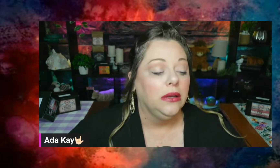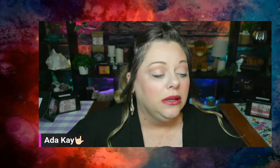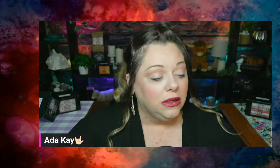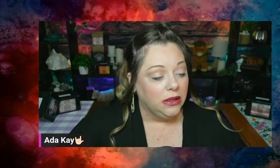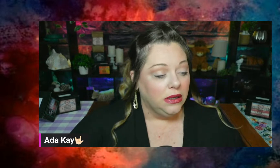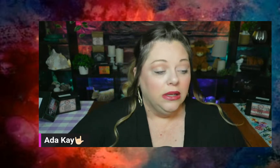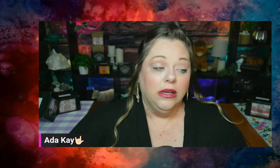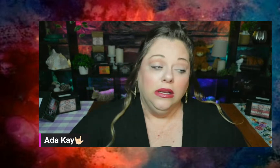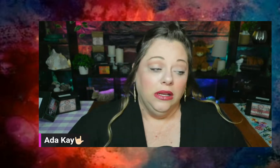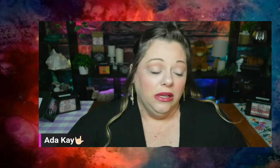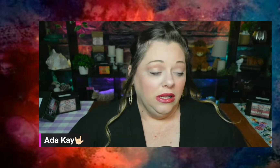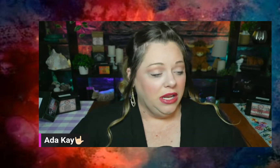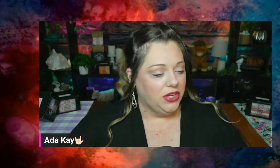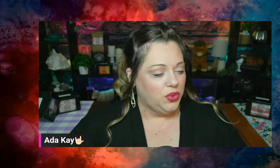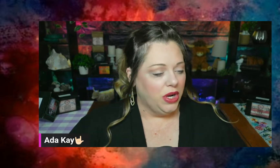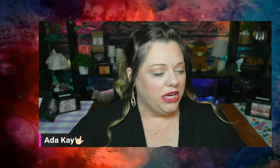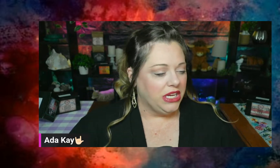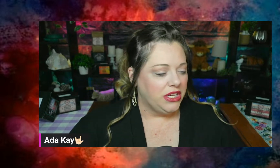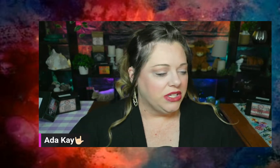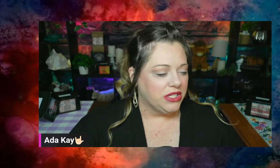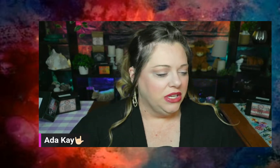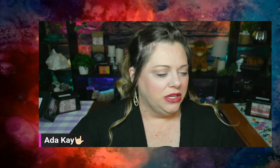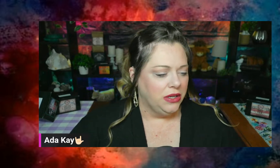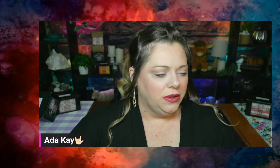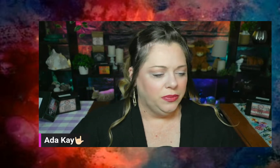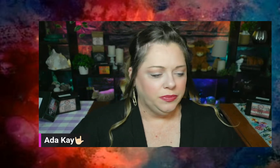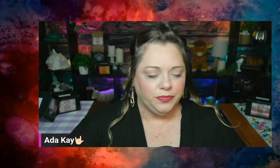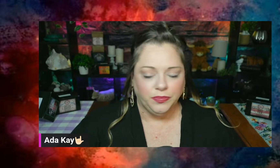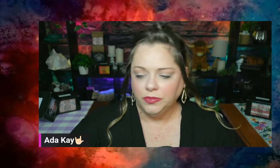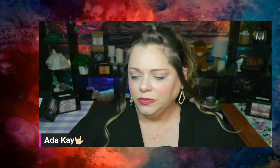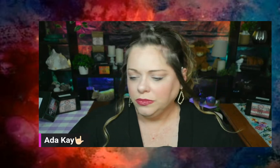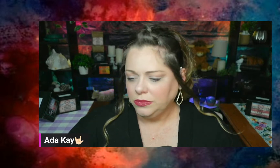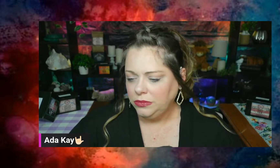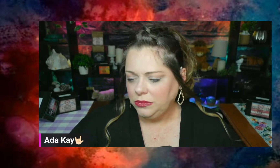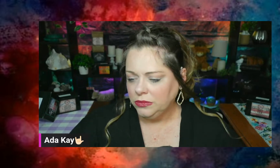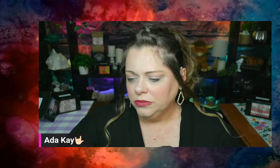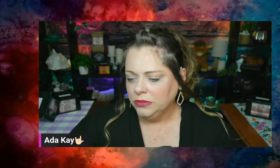But it is what it is.